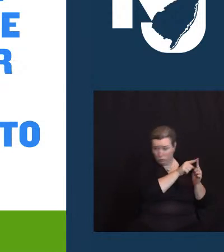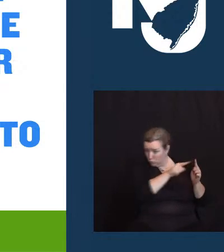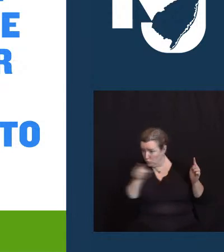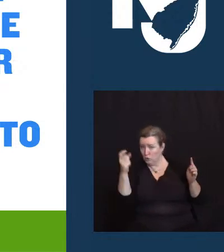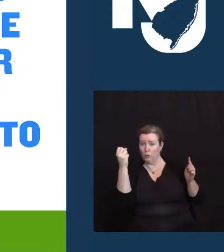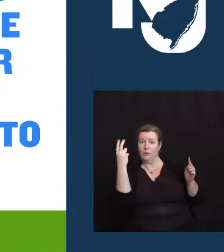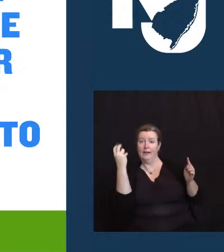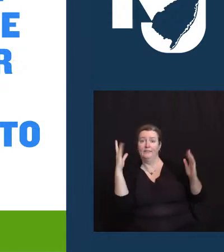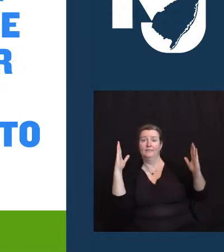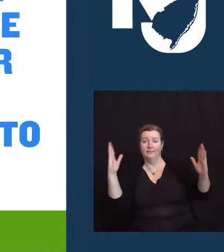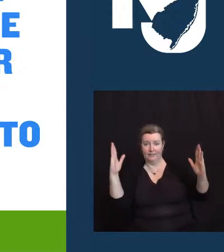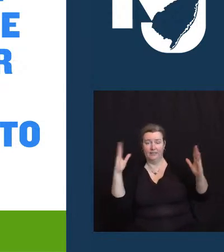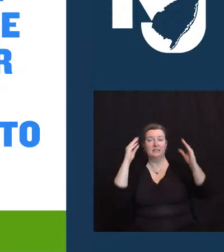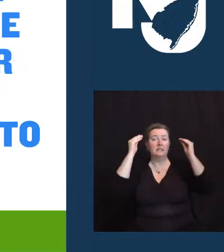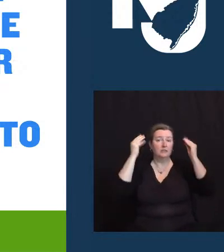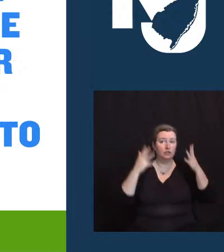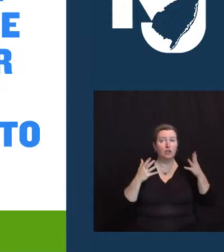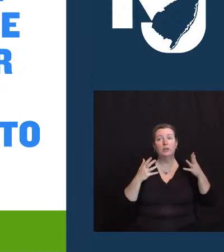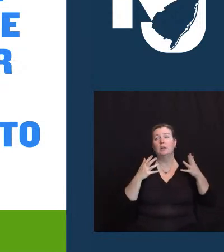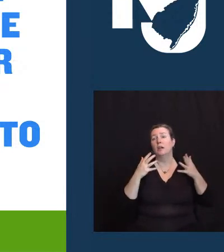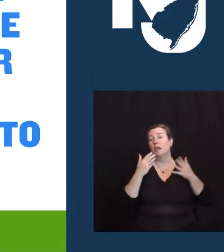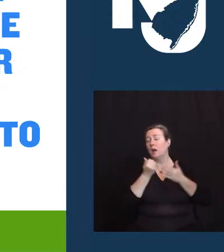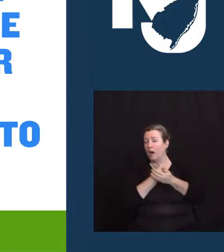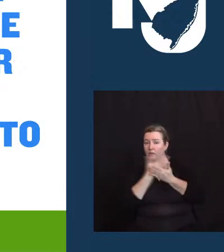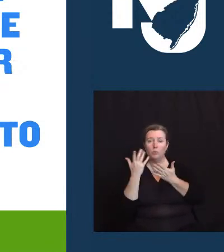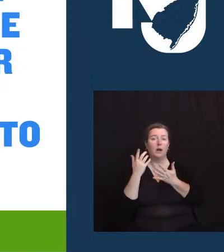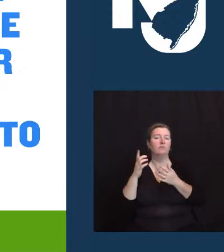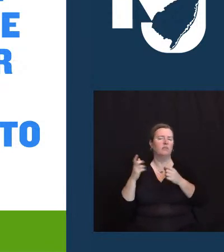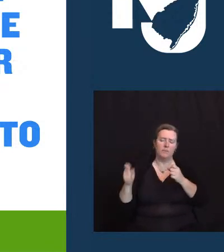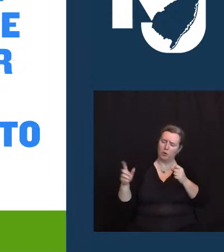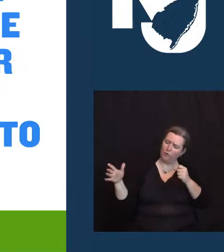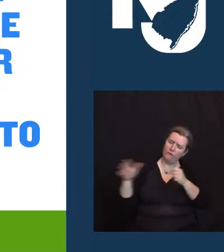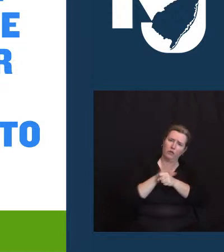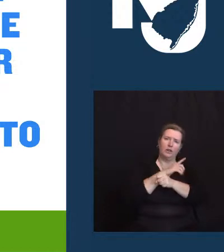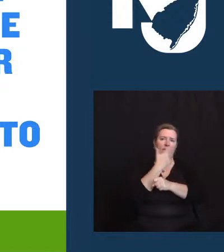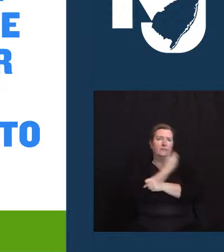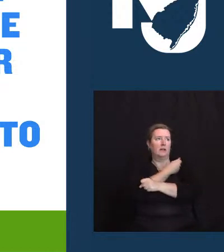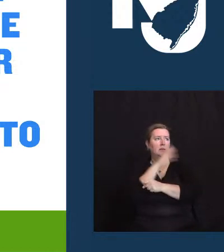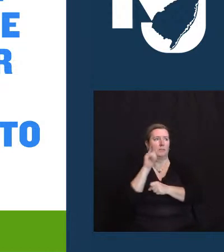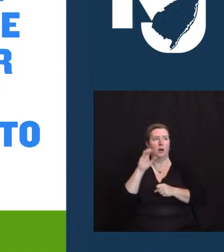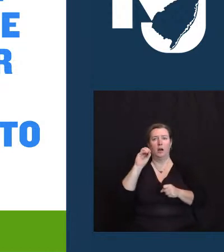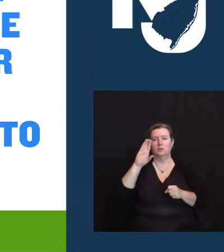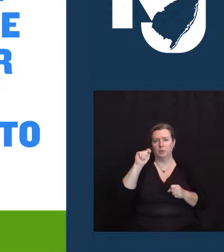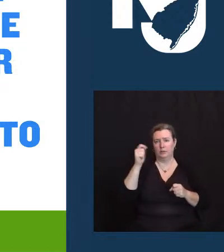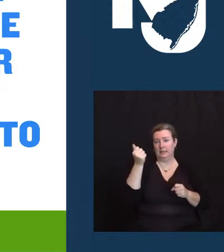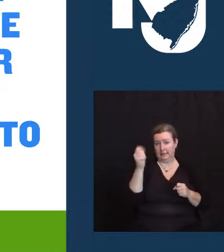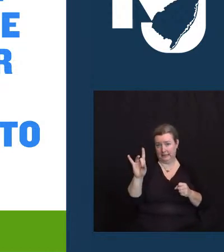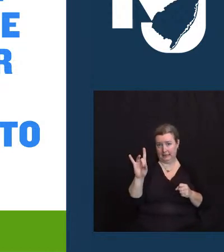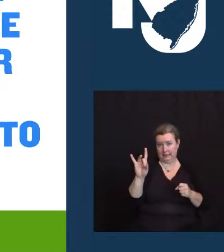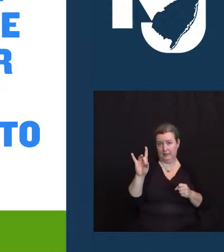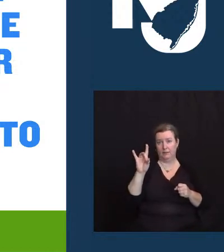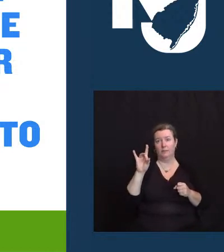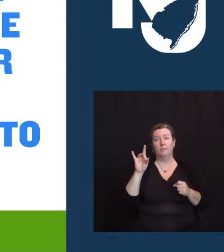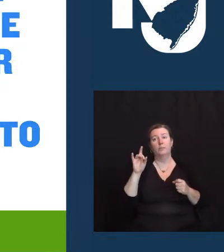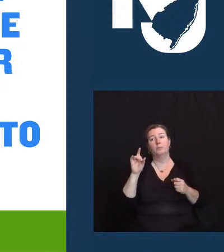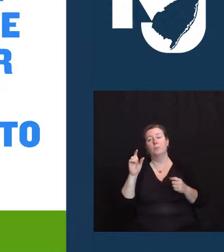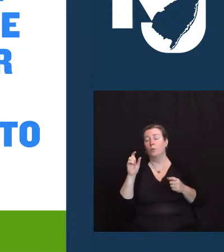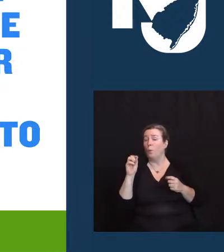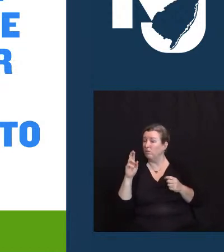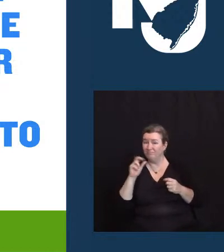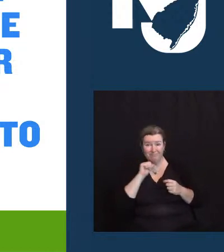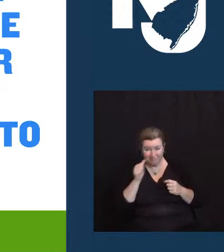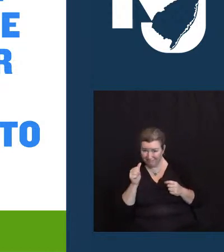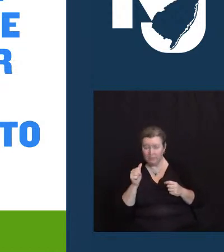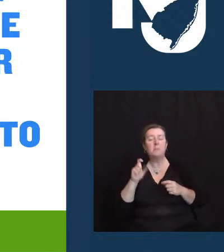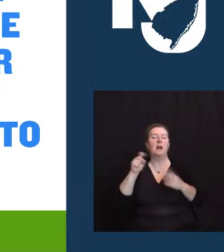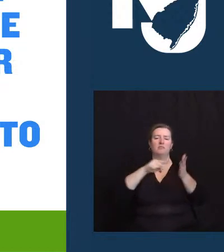fully vaccinated by October 18th, and if they're not, to submit to, at a minimum, 1 to 2 tests